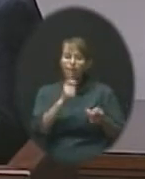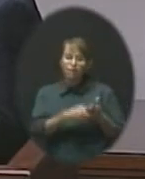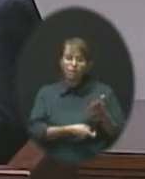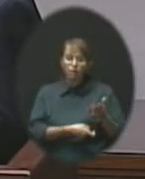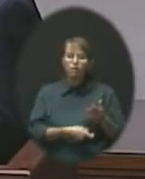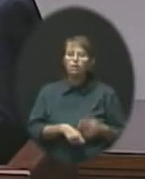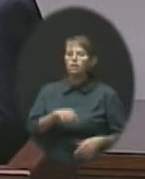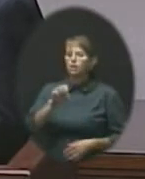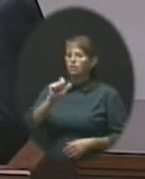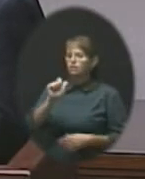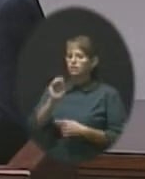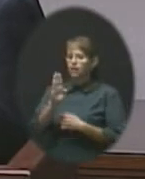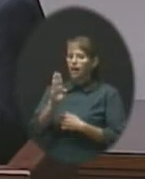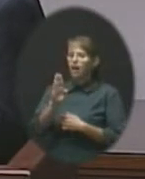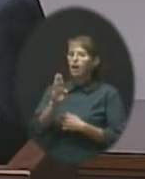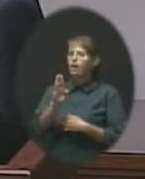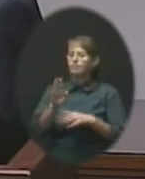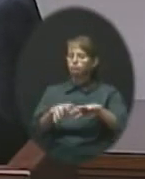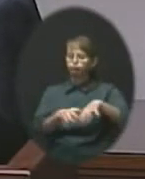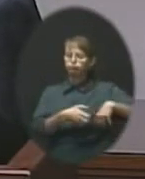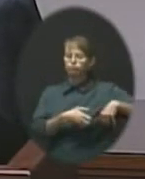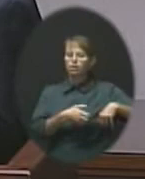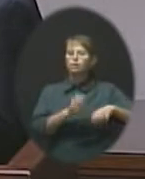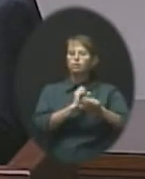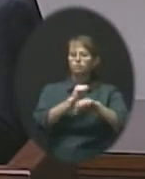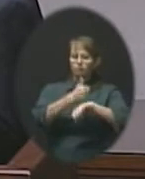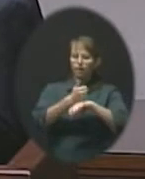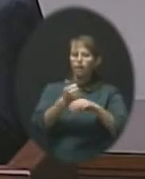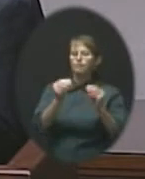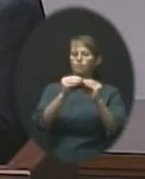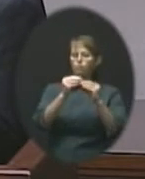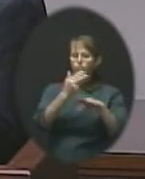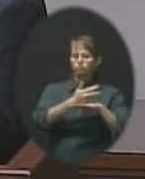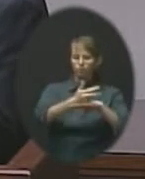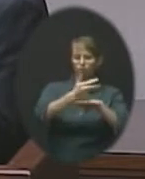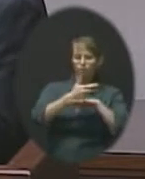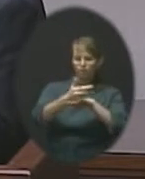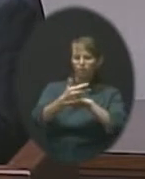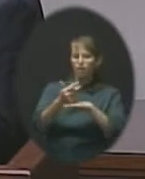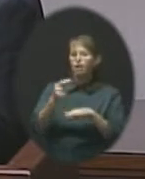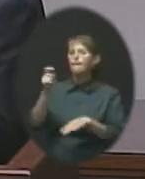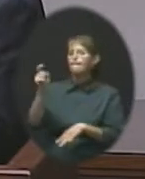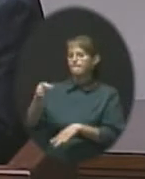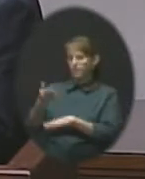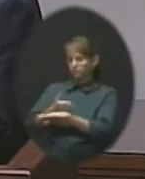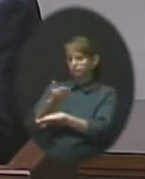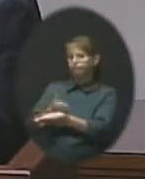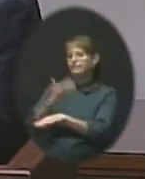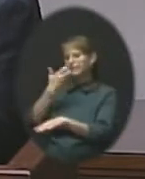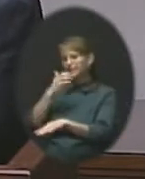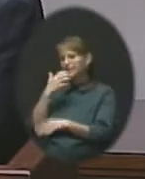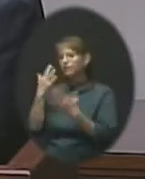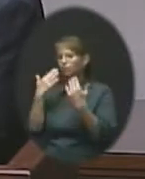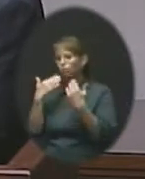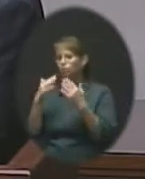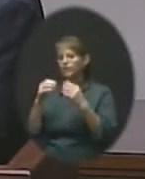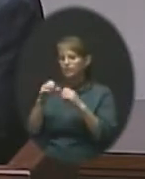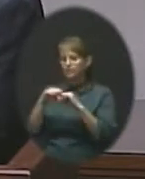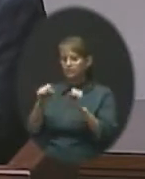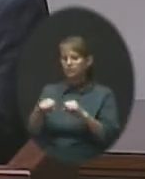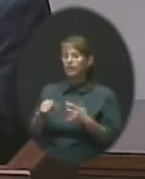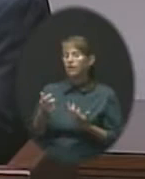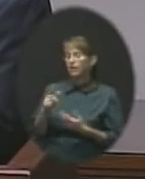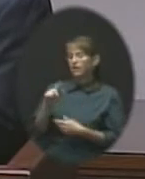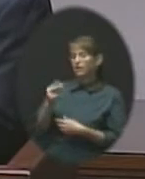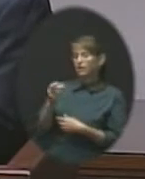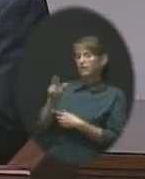to create the additional parking. We have to do something with the heating and cooling systems. In theory, we could begin gutting because we have to get at the backbone.